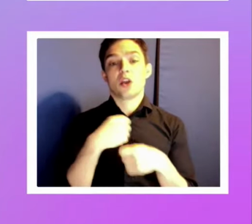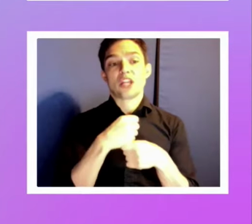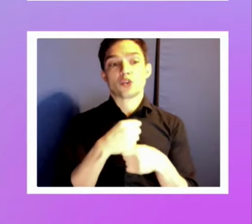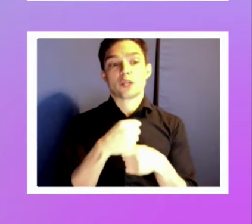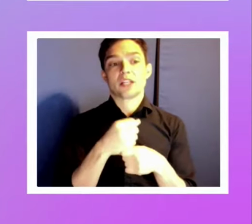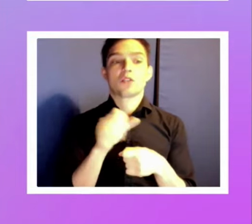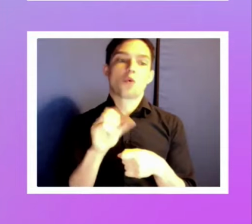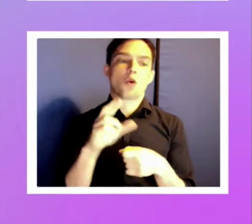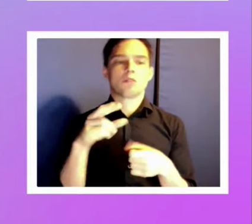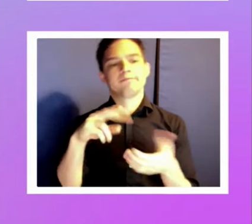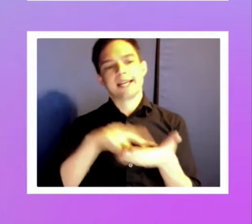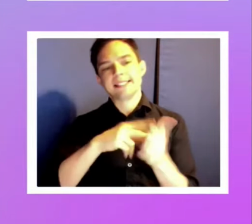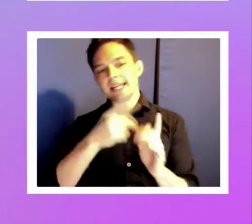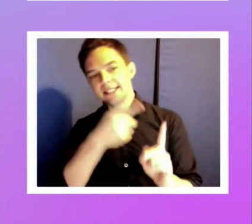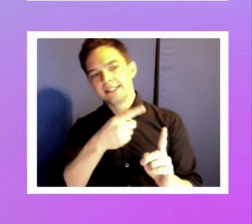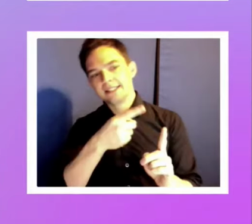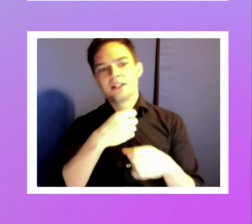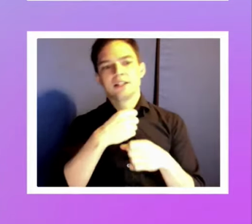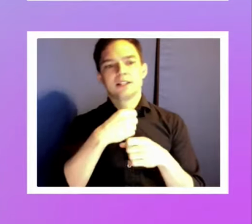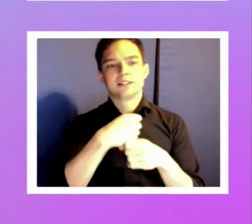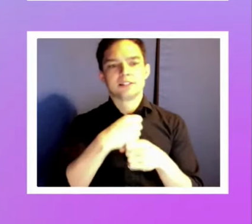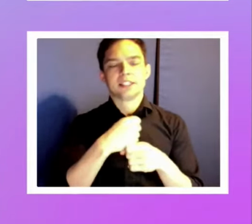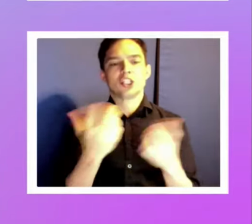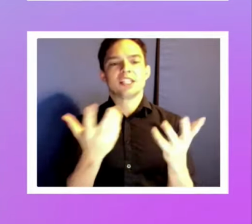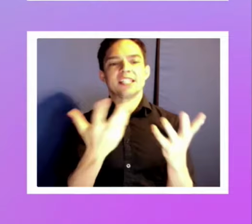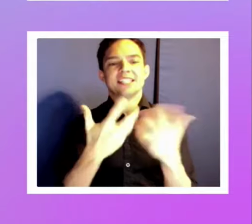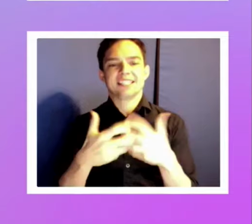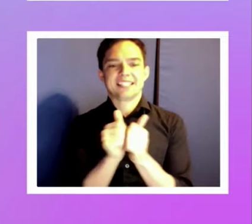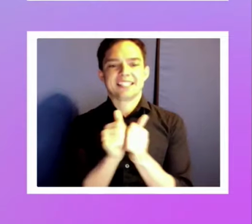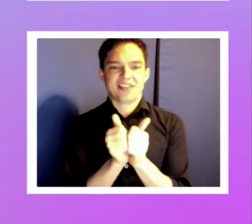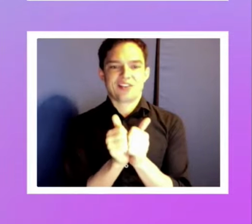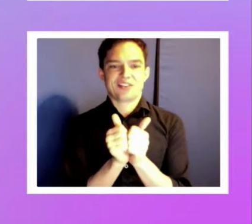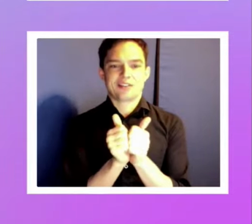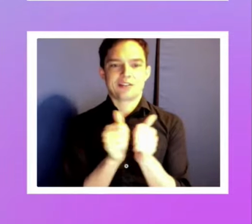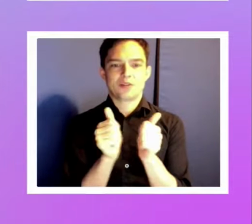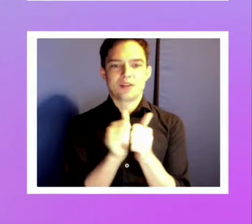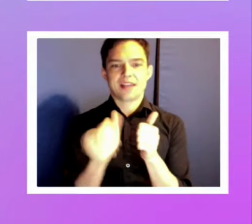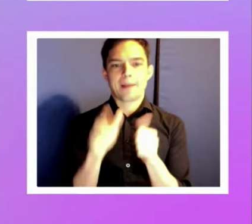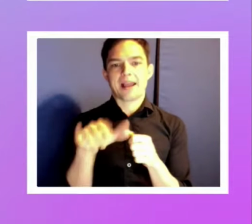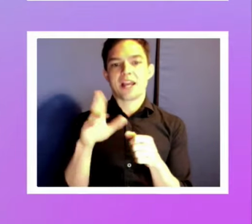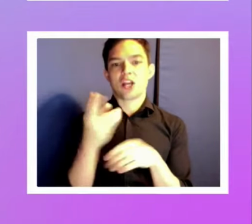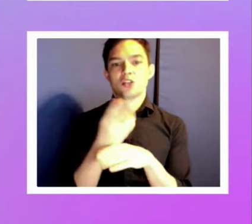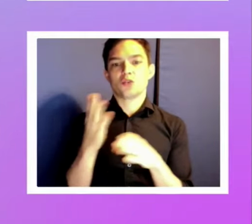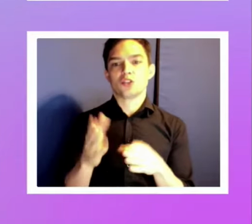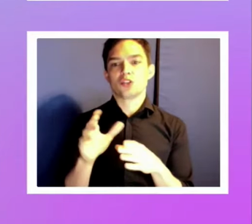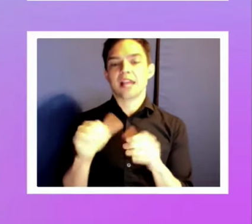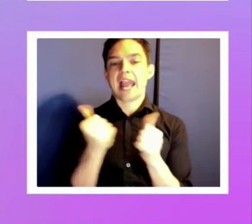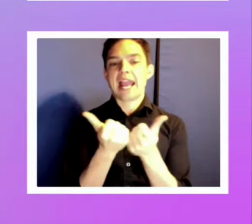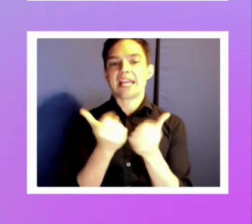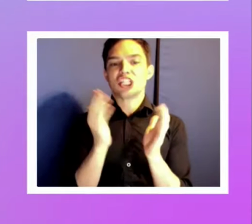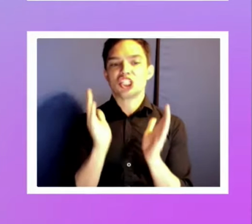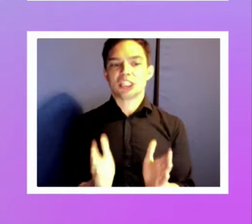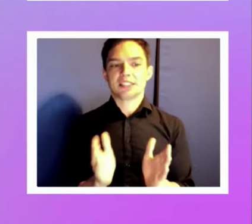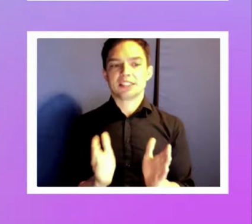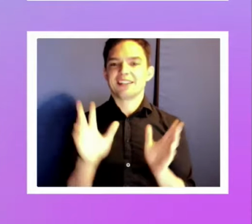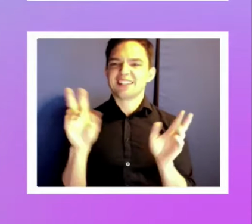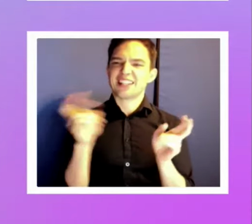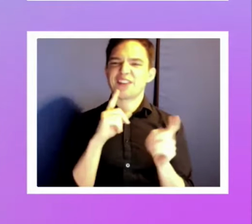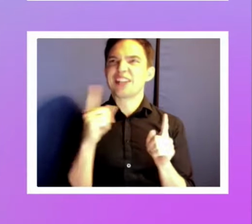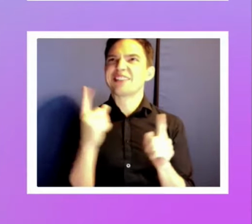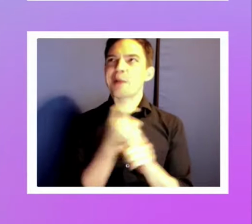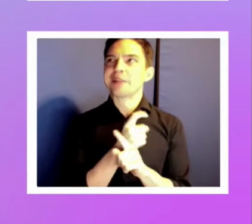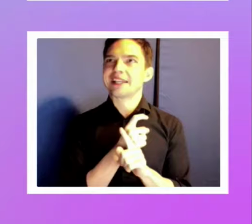or intended to be rendered together with it by a user agent. That's a fairly